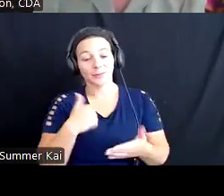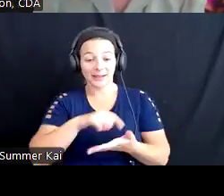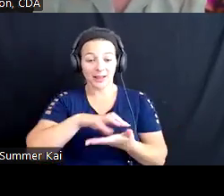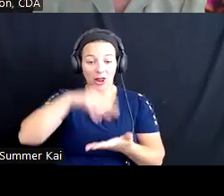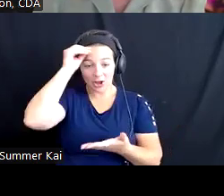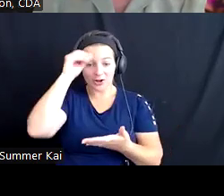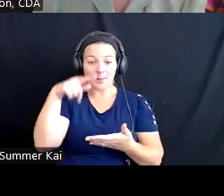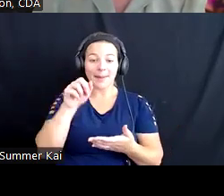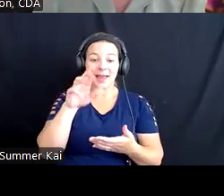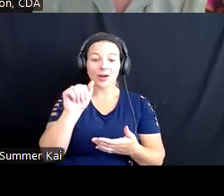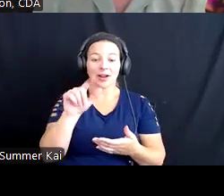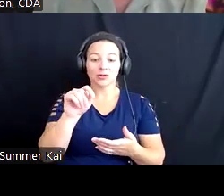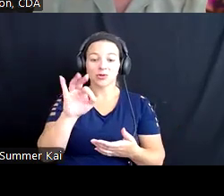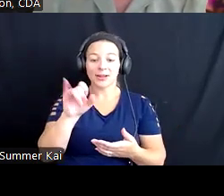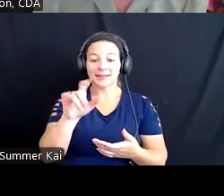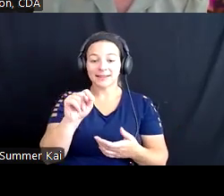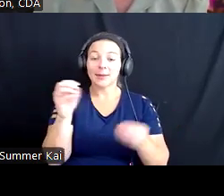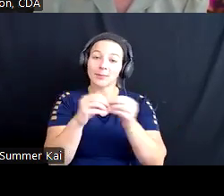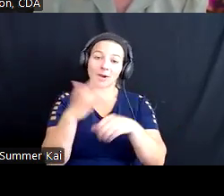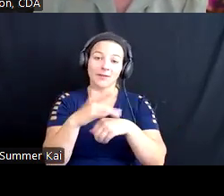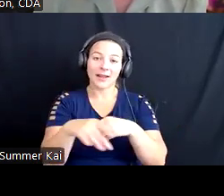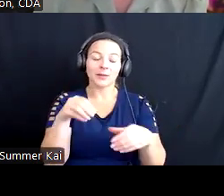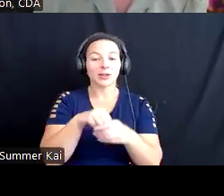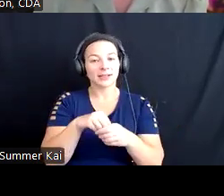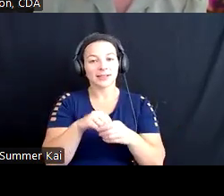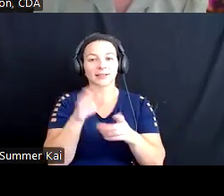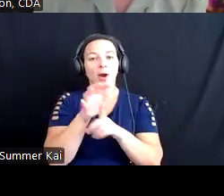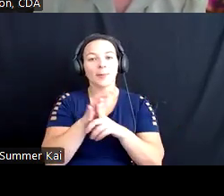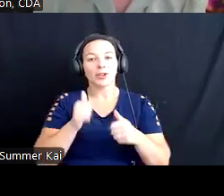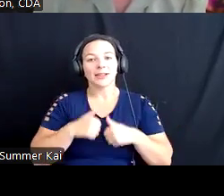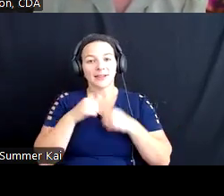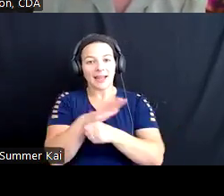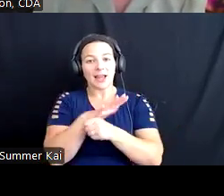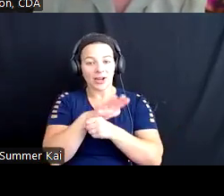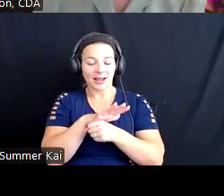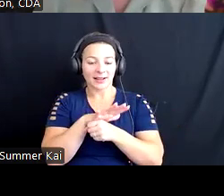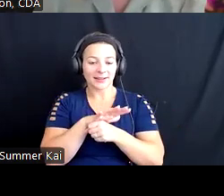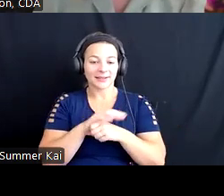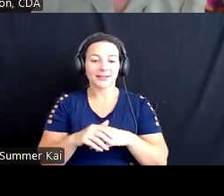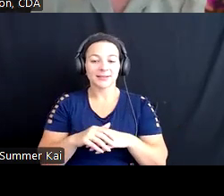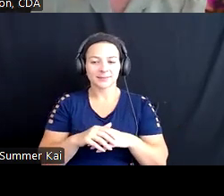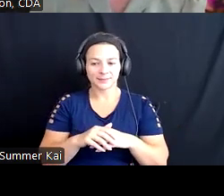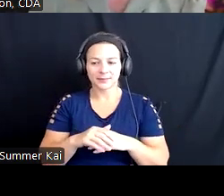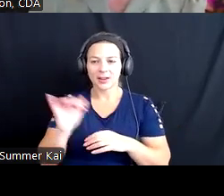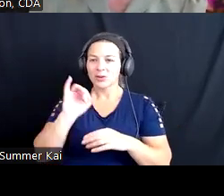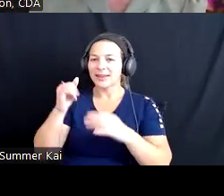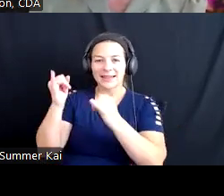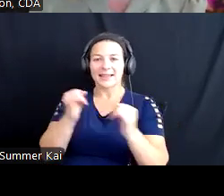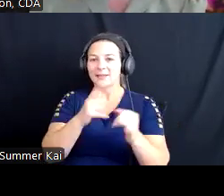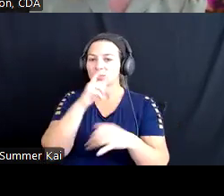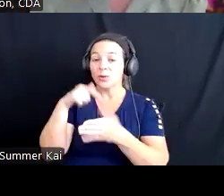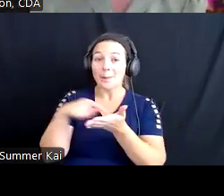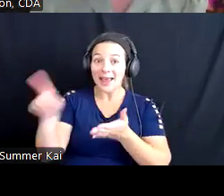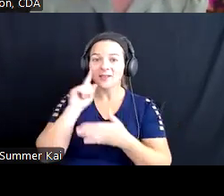urban areas, and then the cost barriers for individuals that pay for these services being